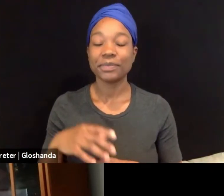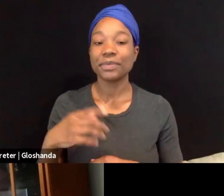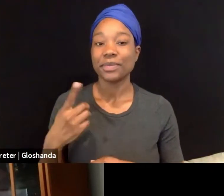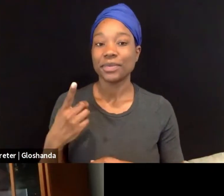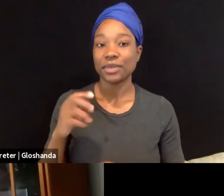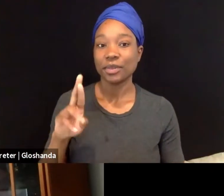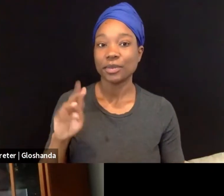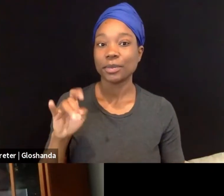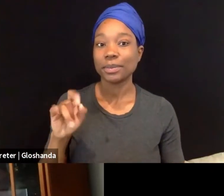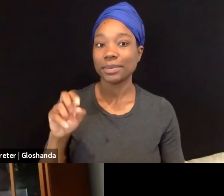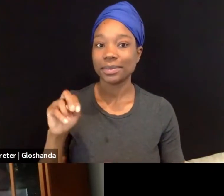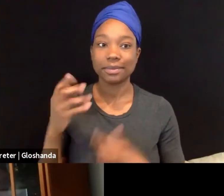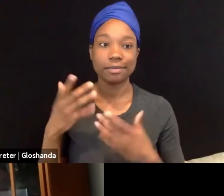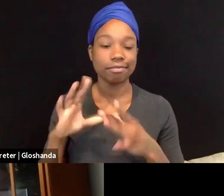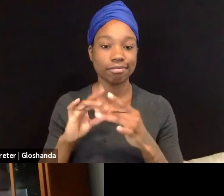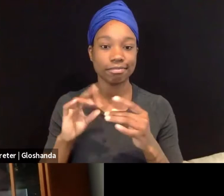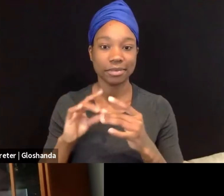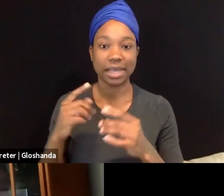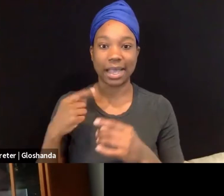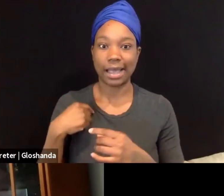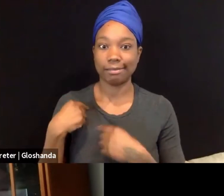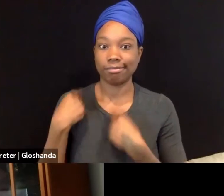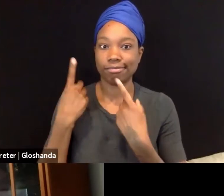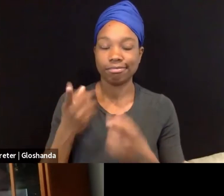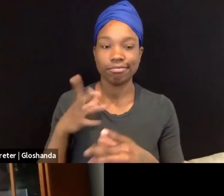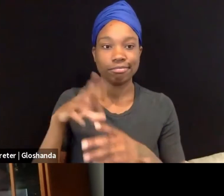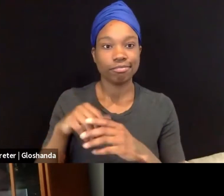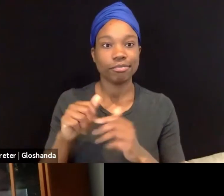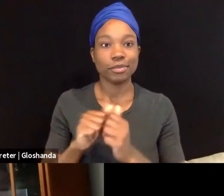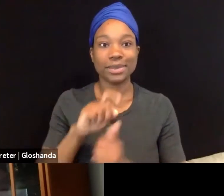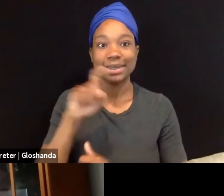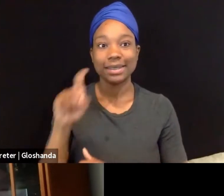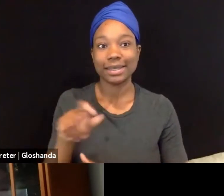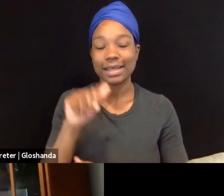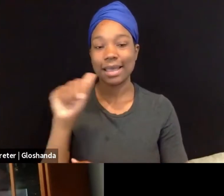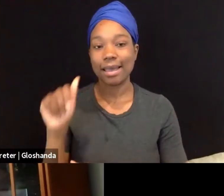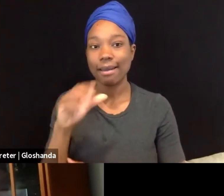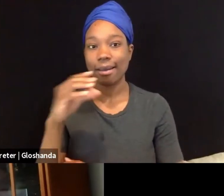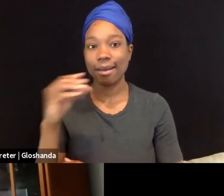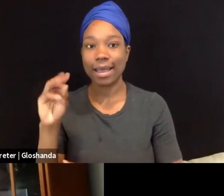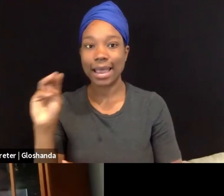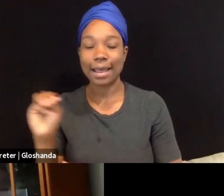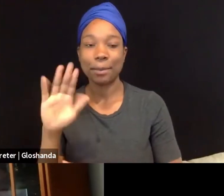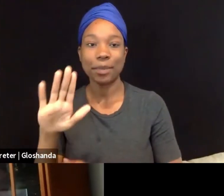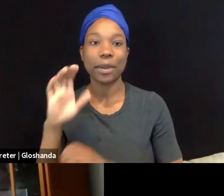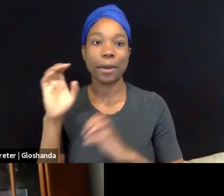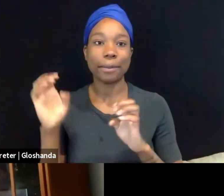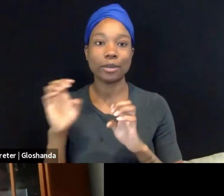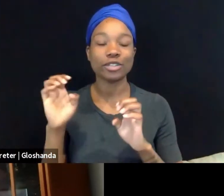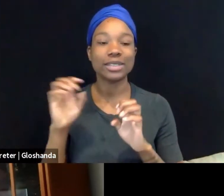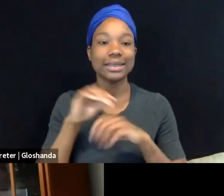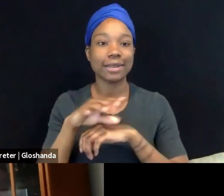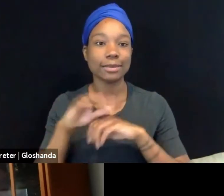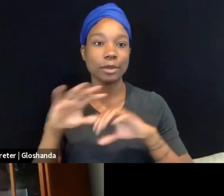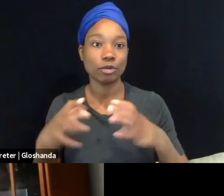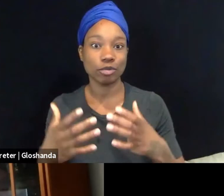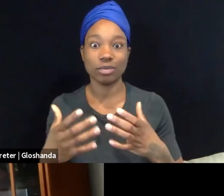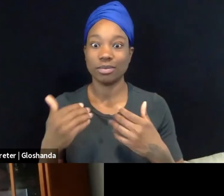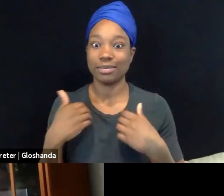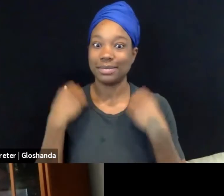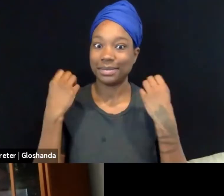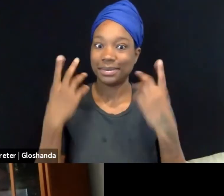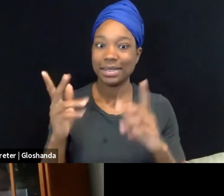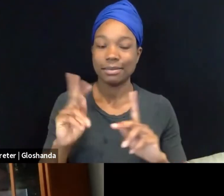A&M Emergency Management Advisory Group, and there have been nearly 200 people all across campus who come together